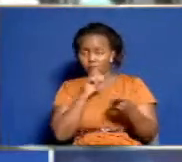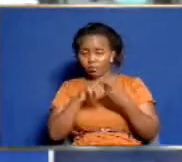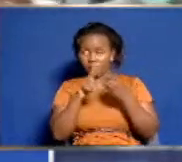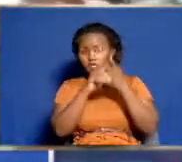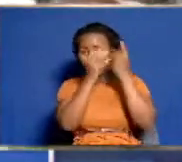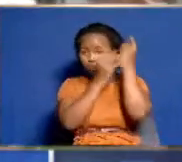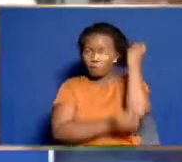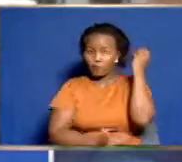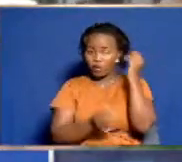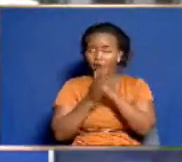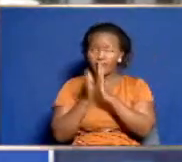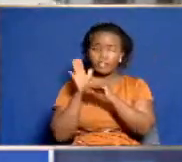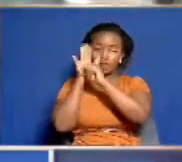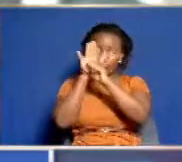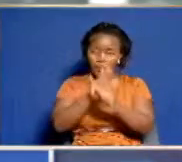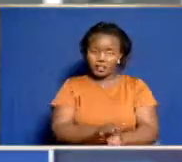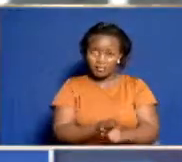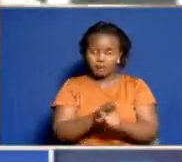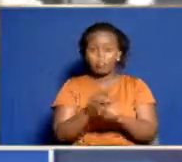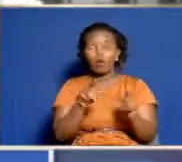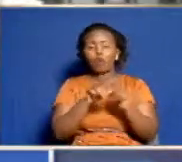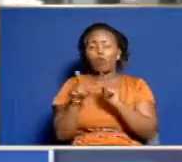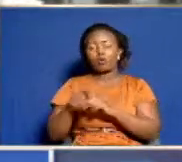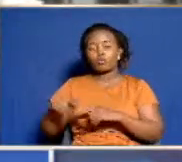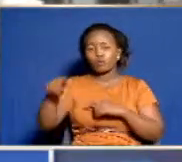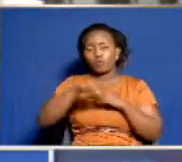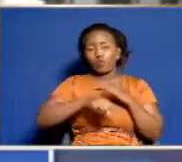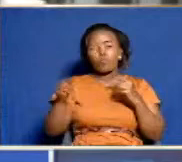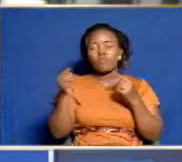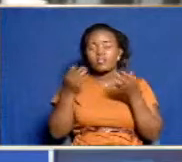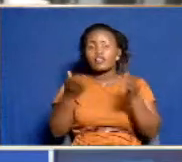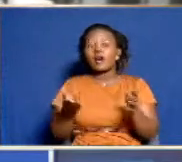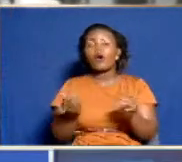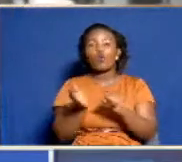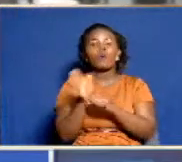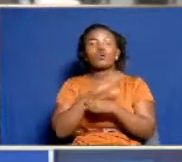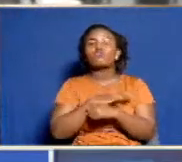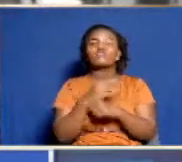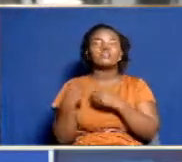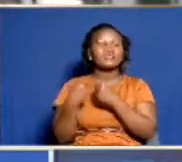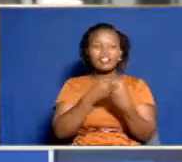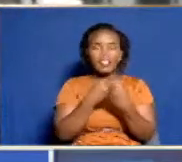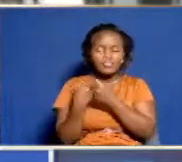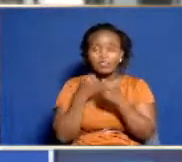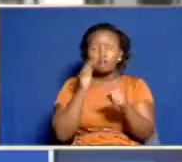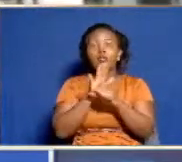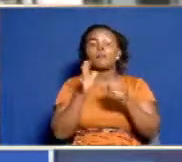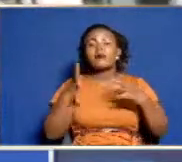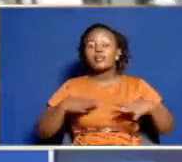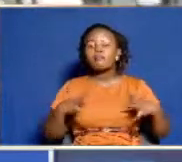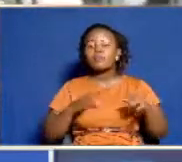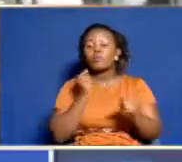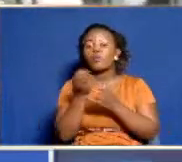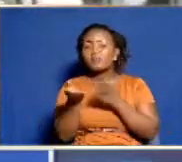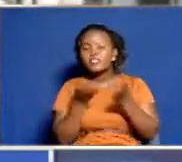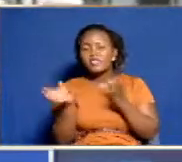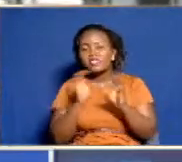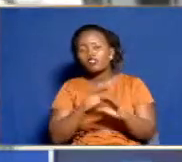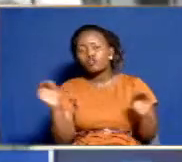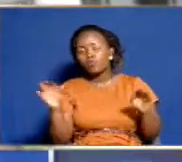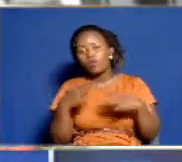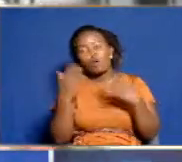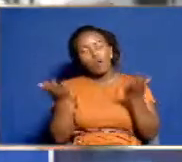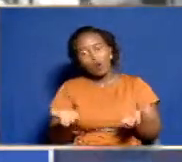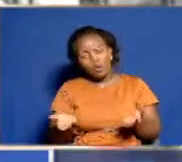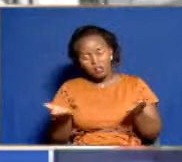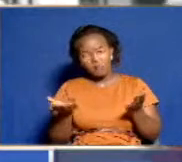the marginalized. And we are from COVID, meaning that most people have not been trading, or they have not been